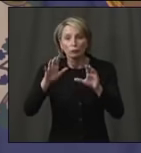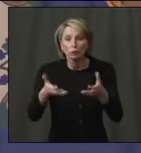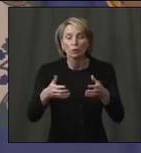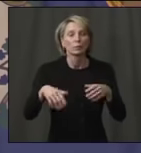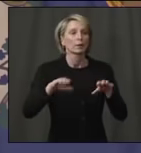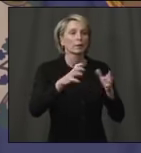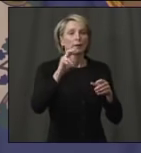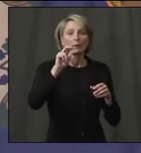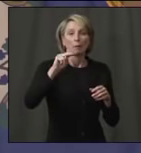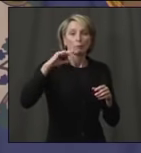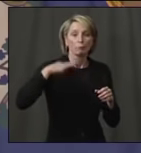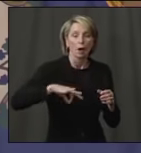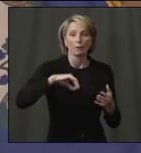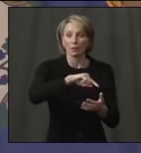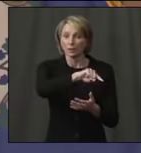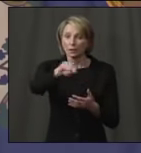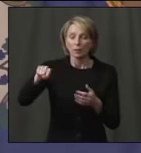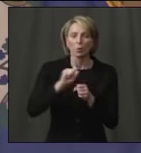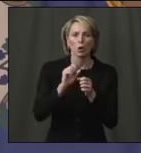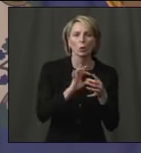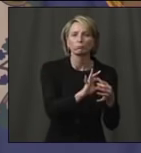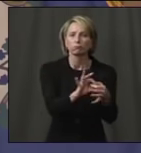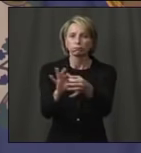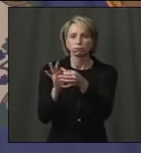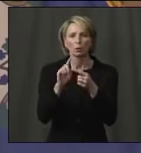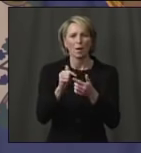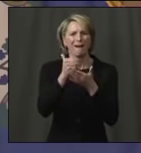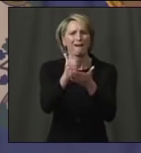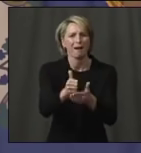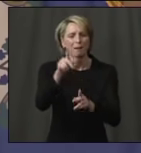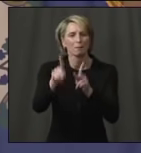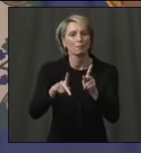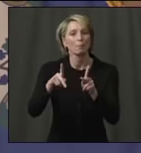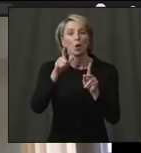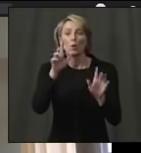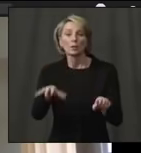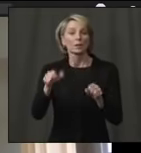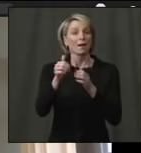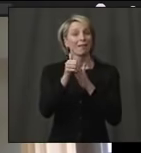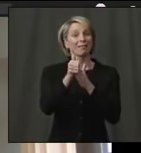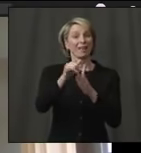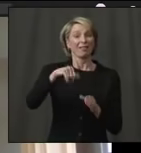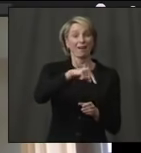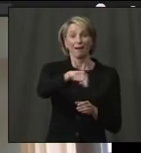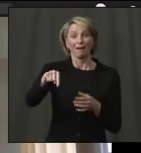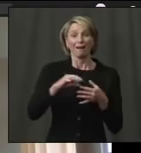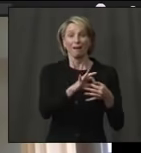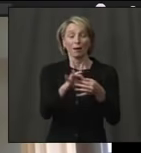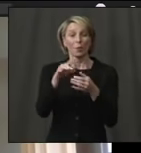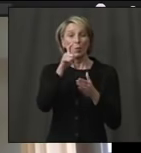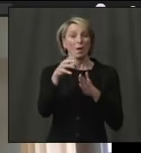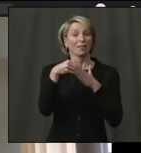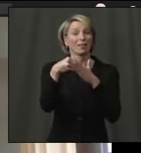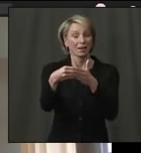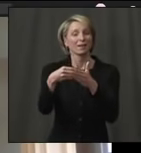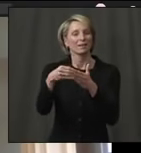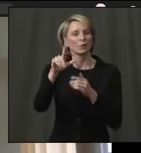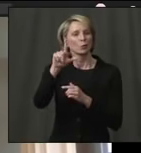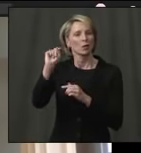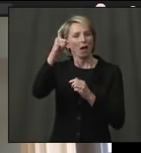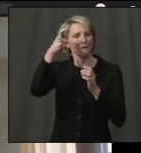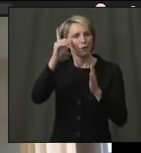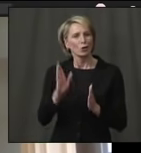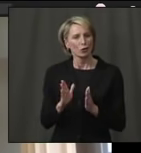can't think of a better person to lead that effort than Susan Bicewicz. Susan? Governor, thank you so much, and